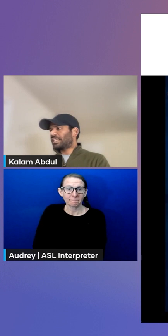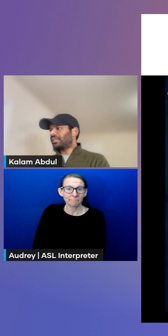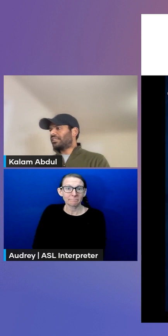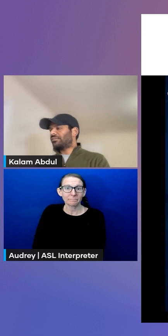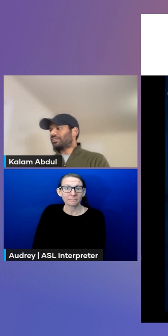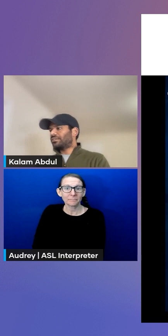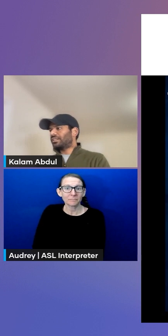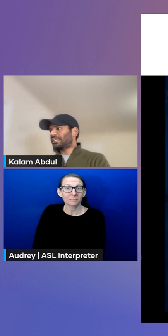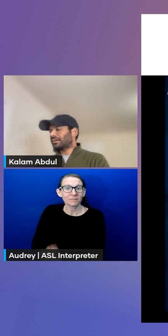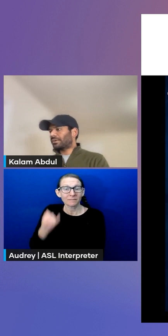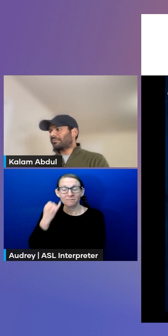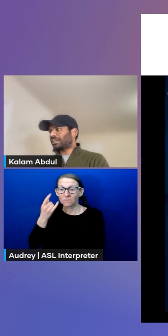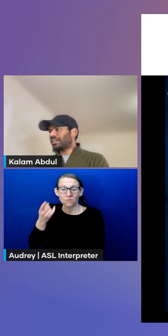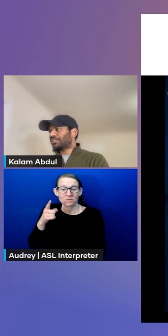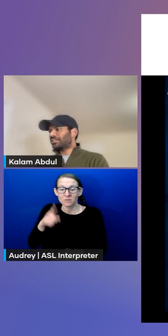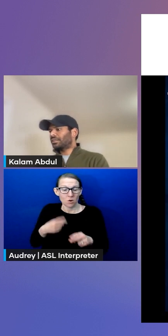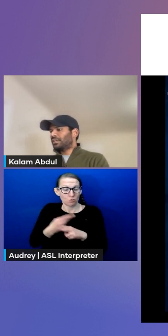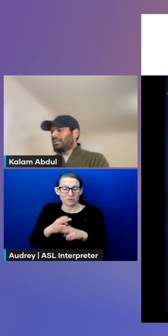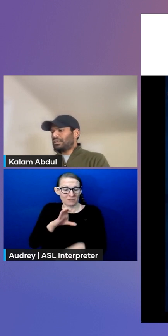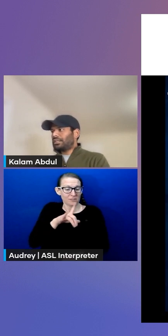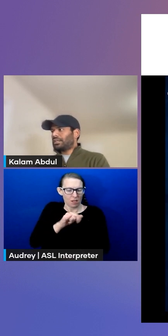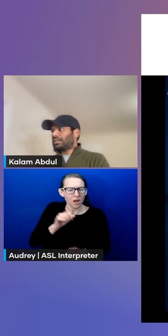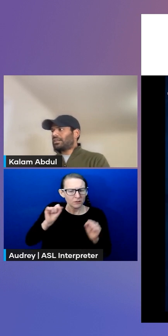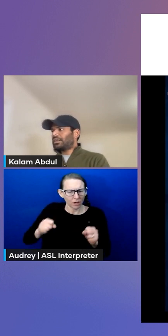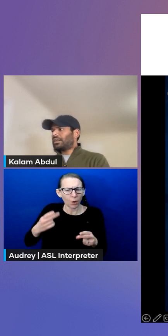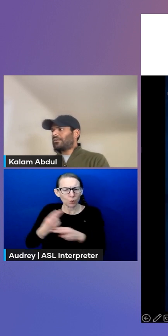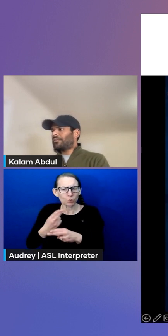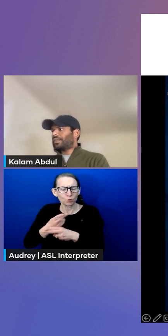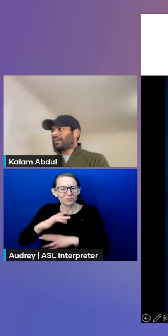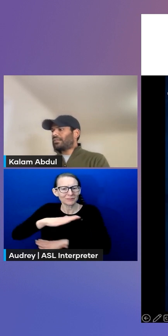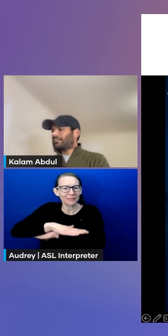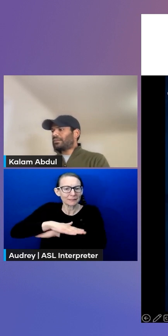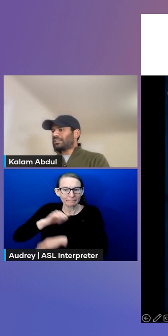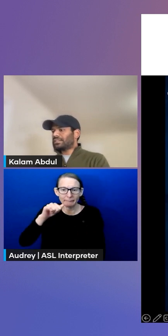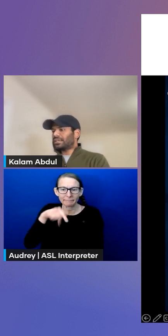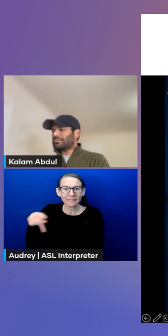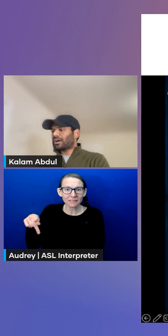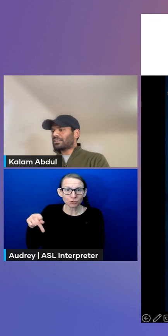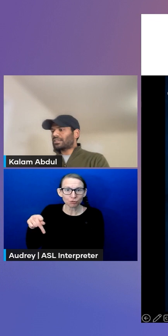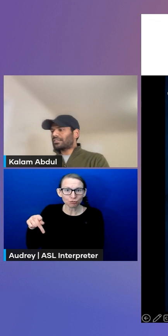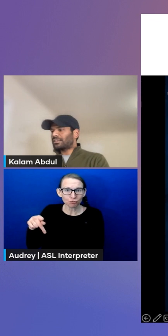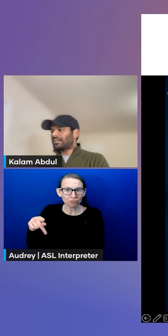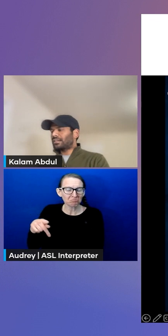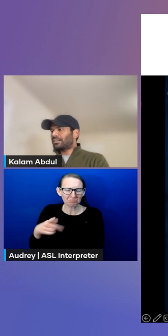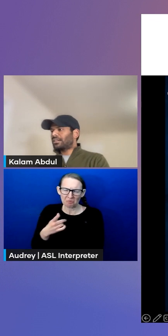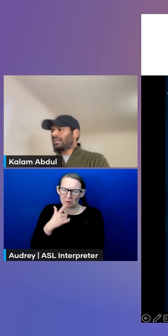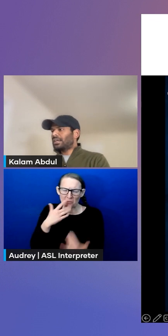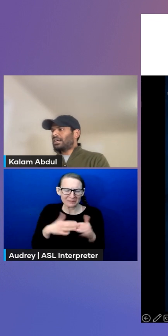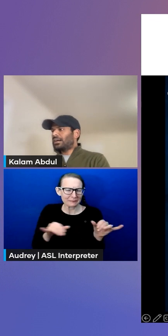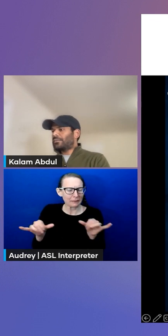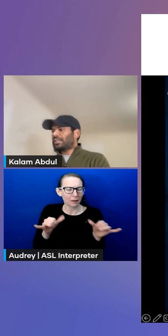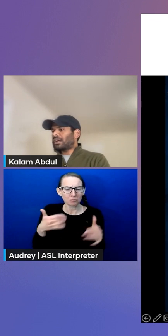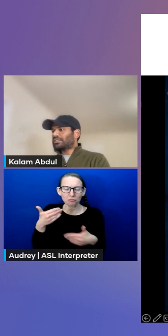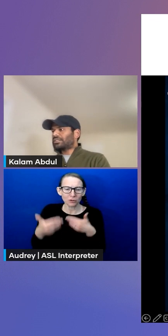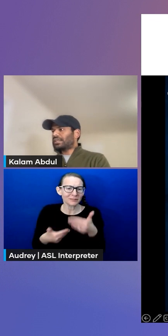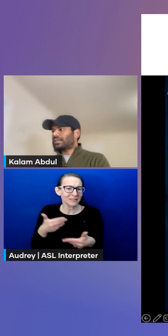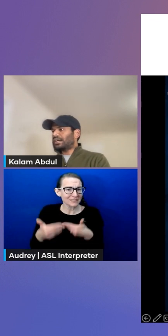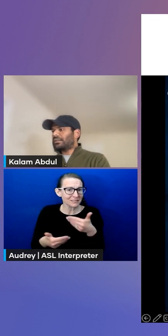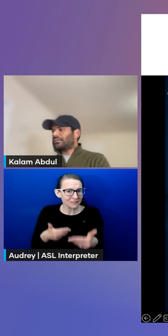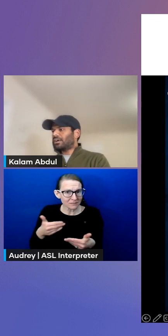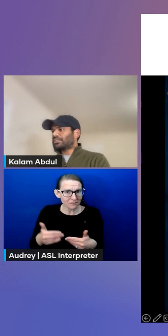familiar CLI, they could use the desktop application in here, and pretty much the same process in here. They